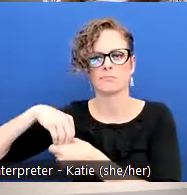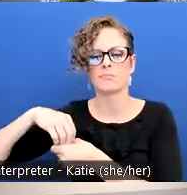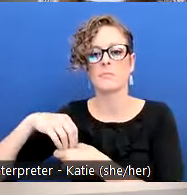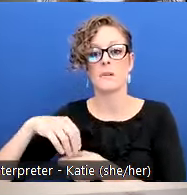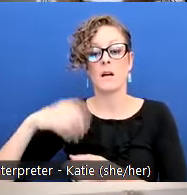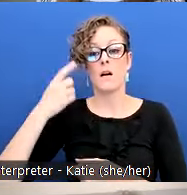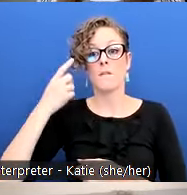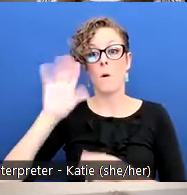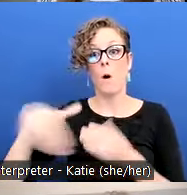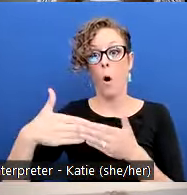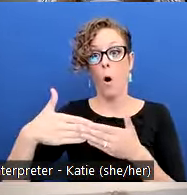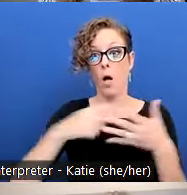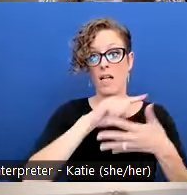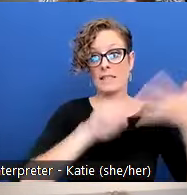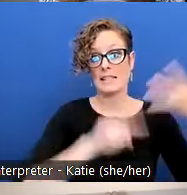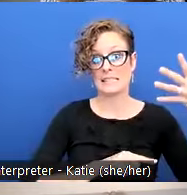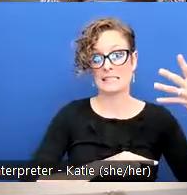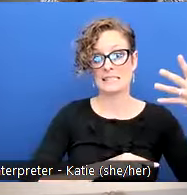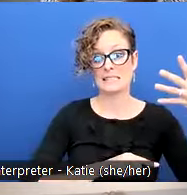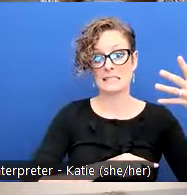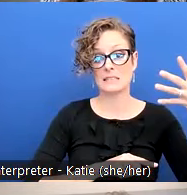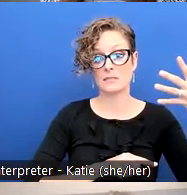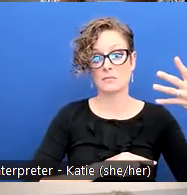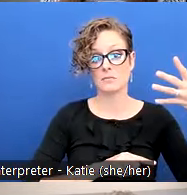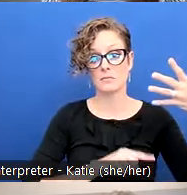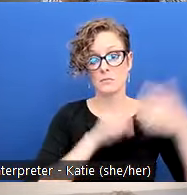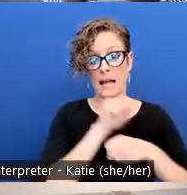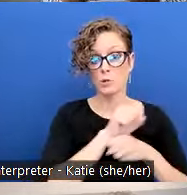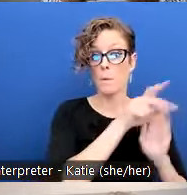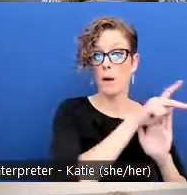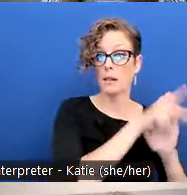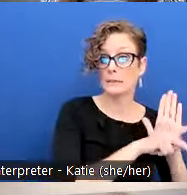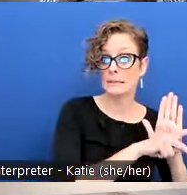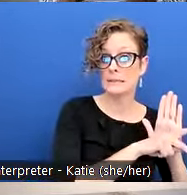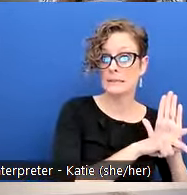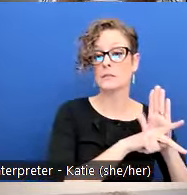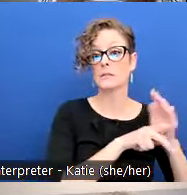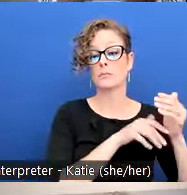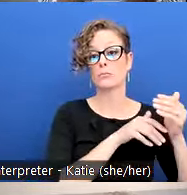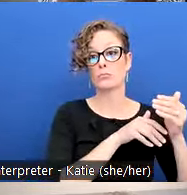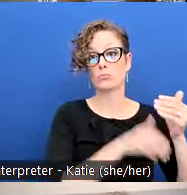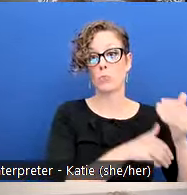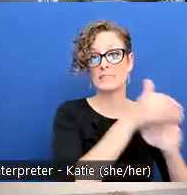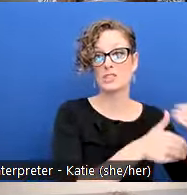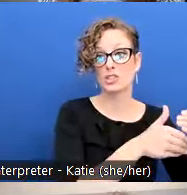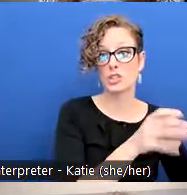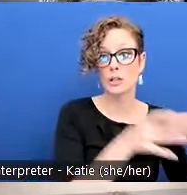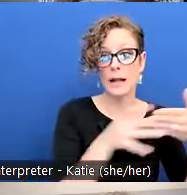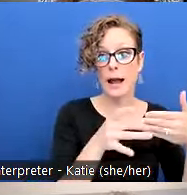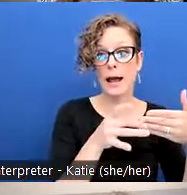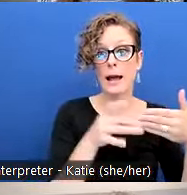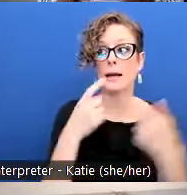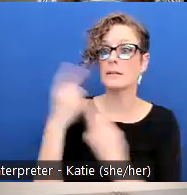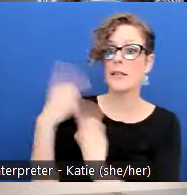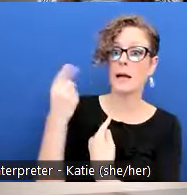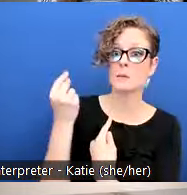of these, you know, actual policies and procedures and guidelines, that is all forthcoming. There